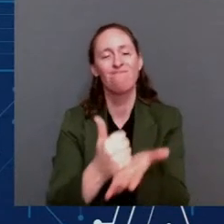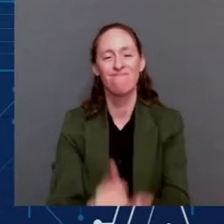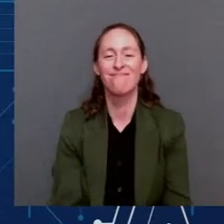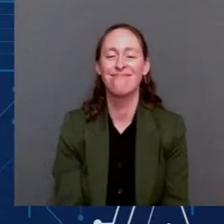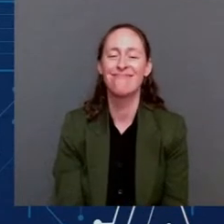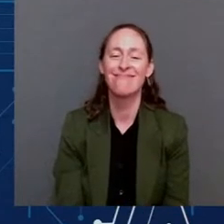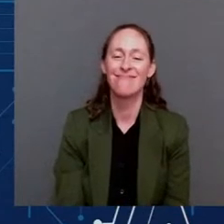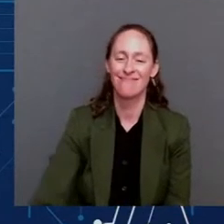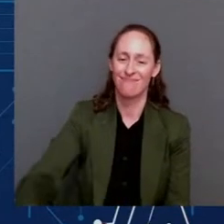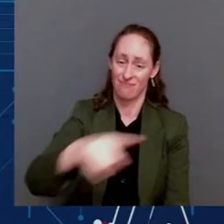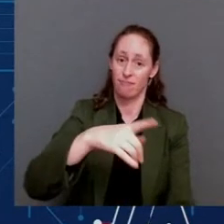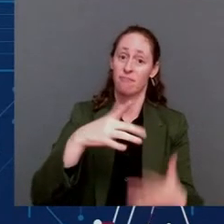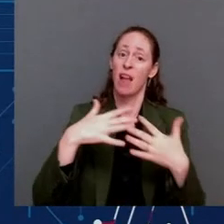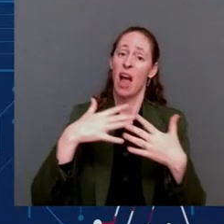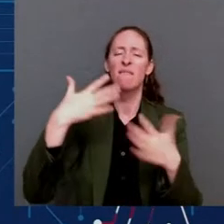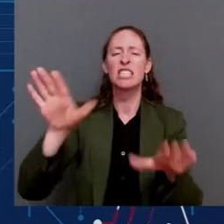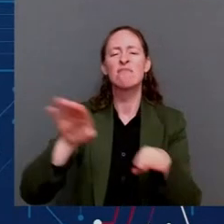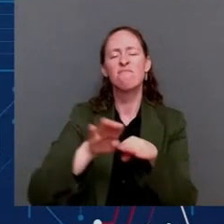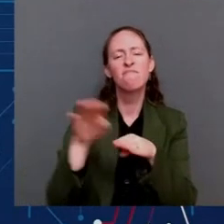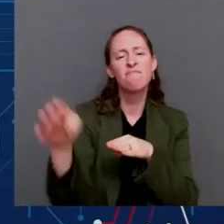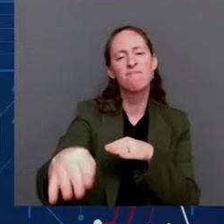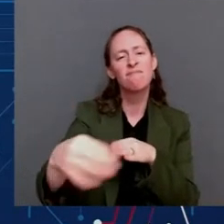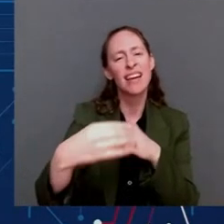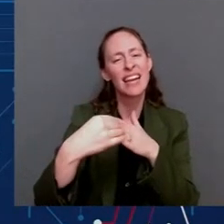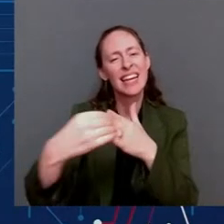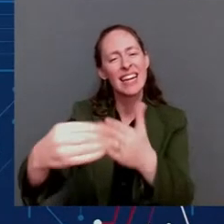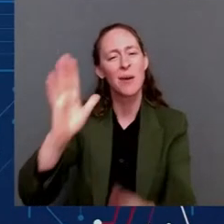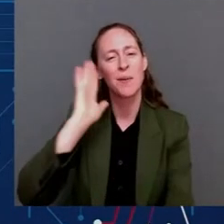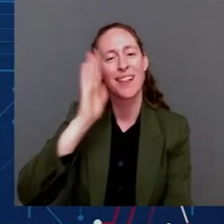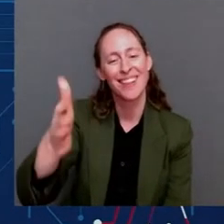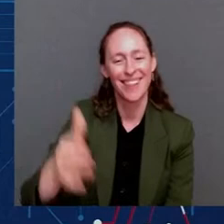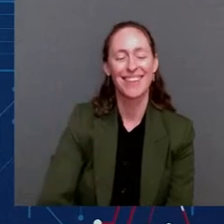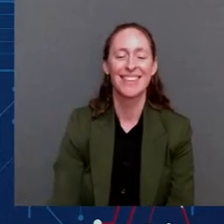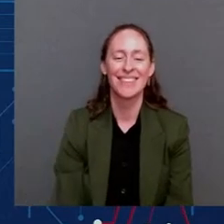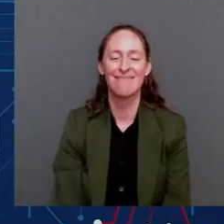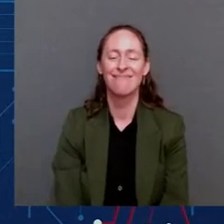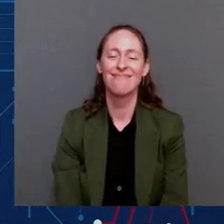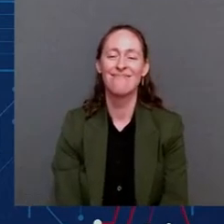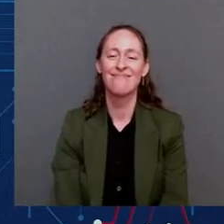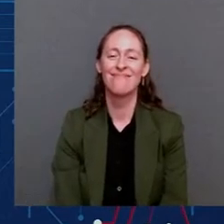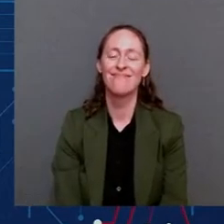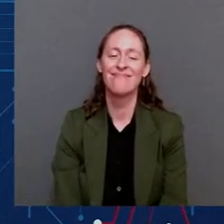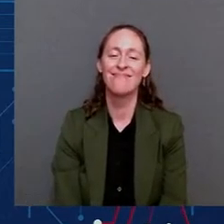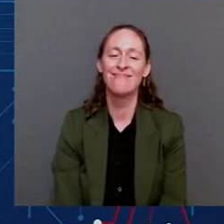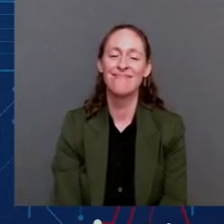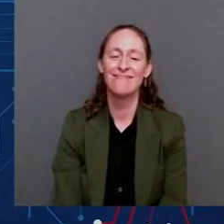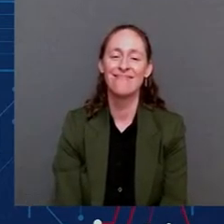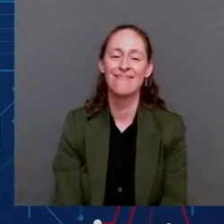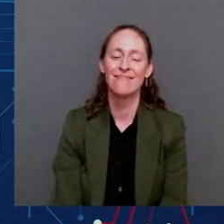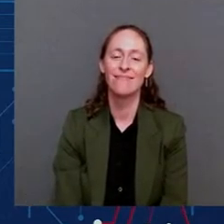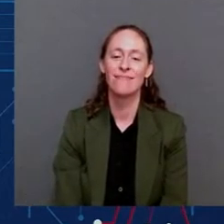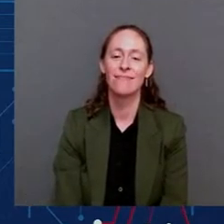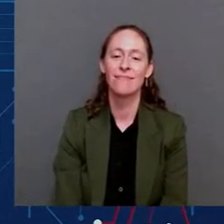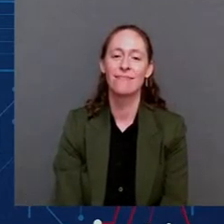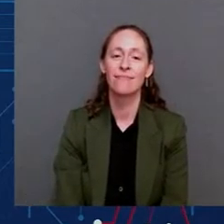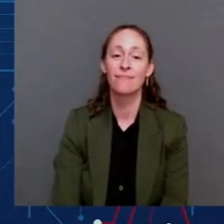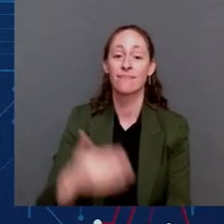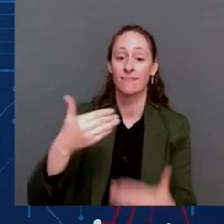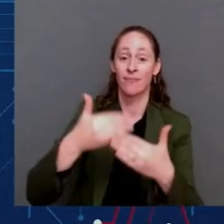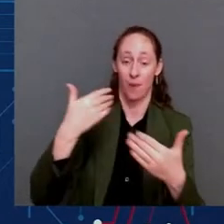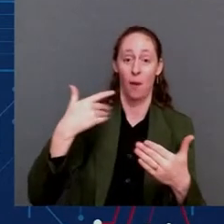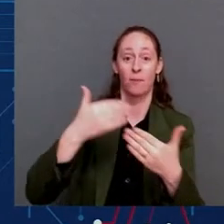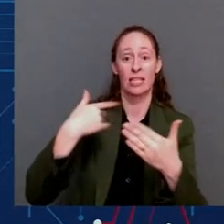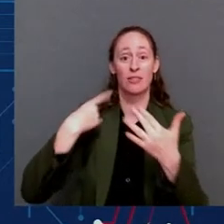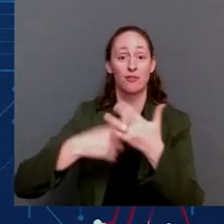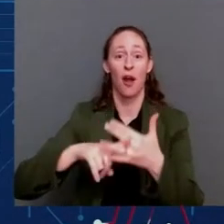This is part of it. As I said before I began, we had a little chat before we came on the air. I said, you know, we used to invest